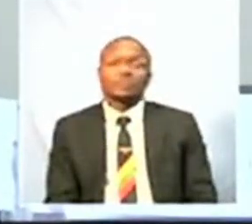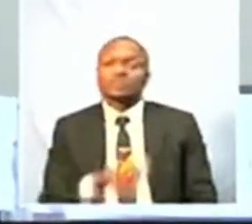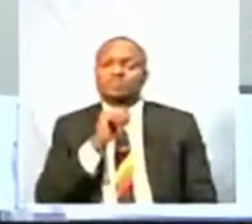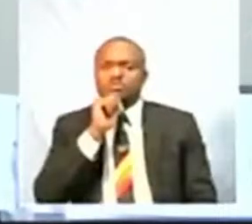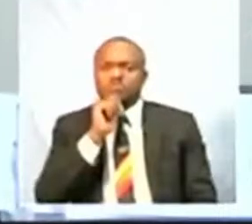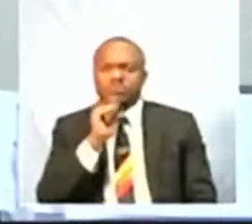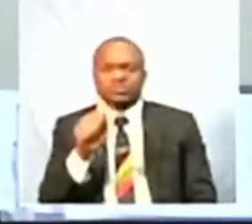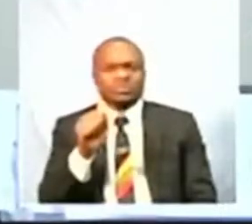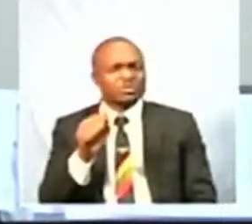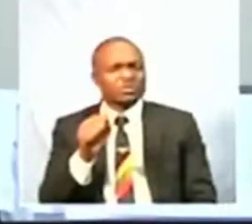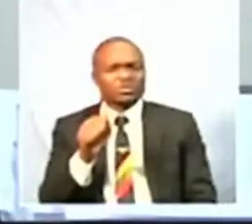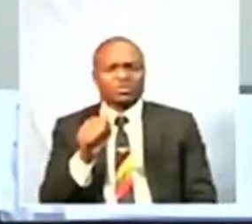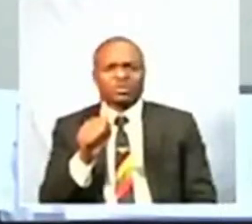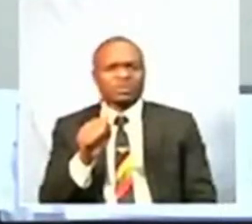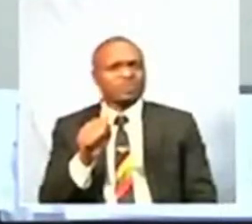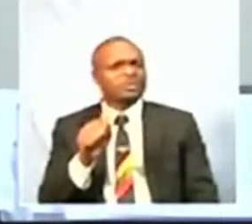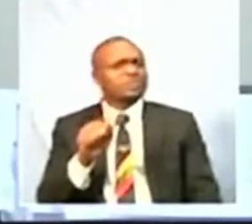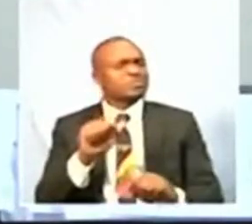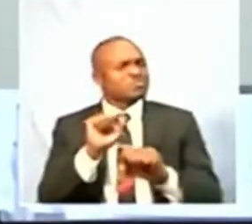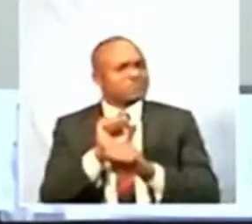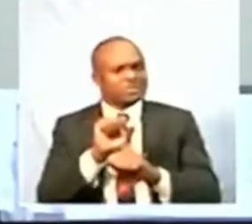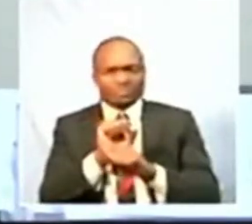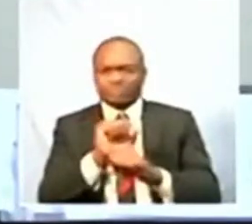Non-performing loans.